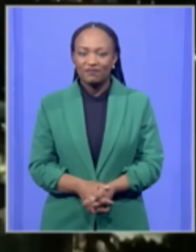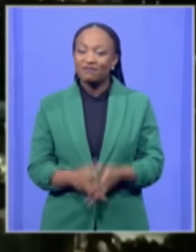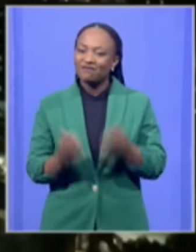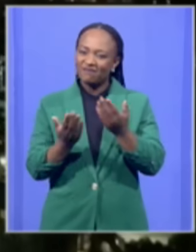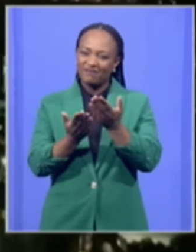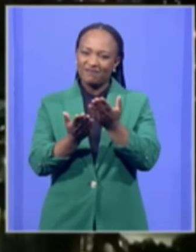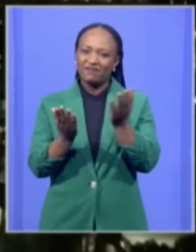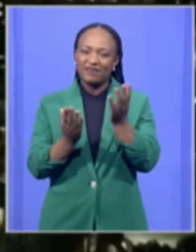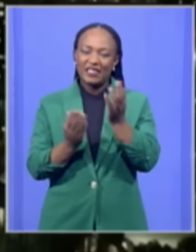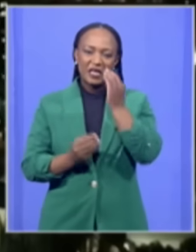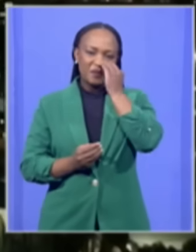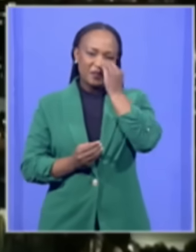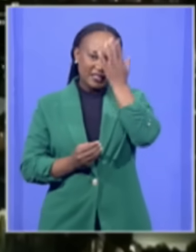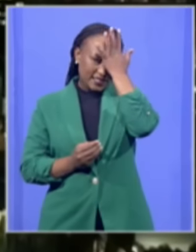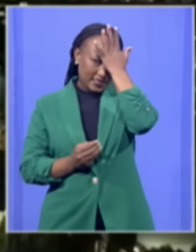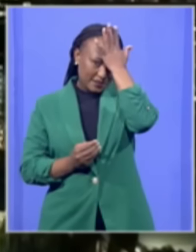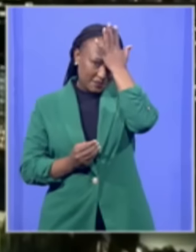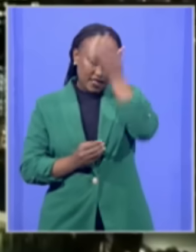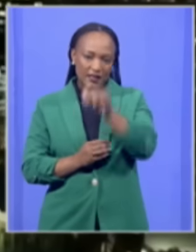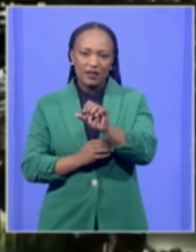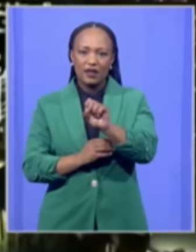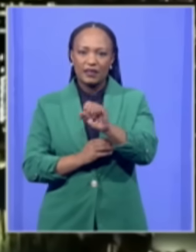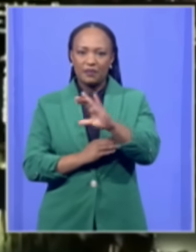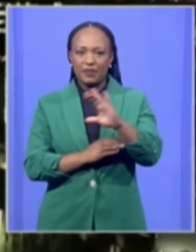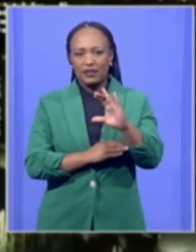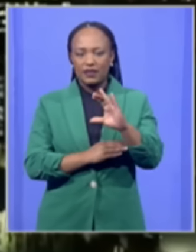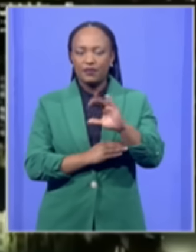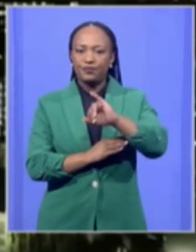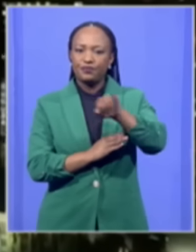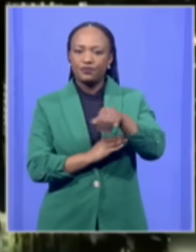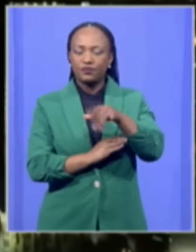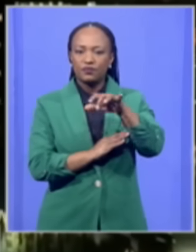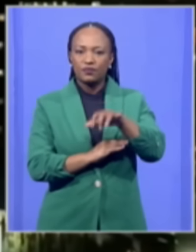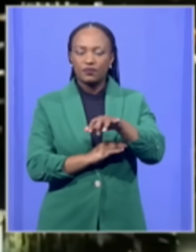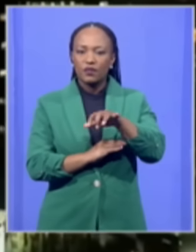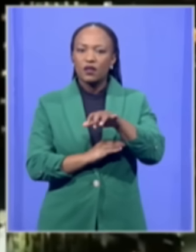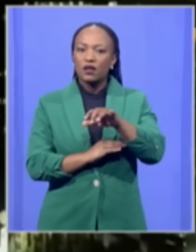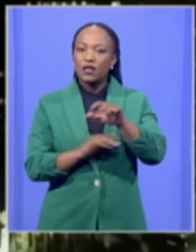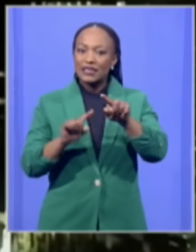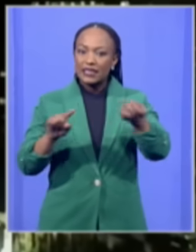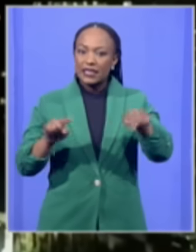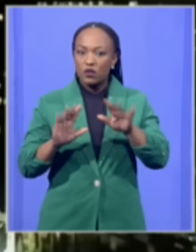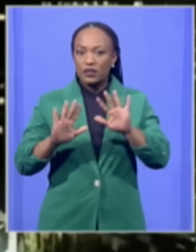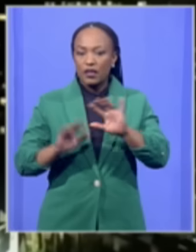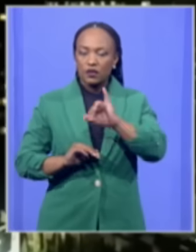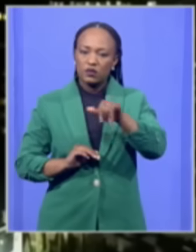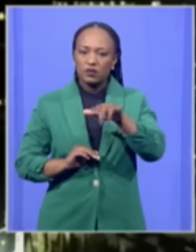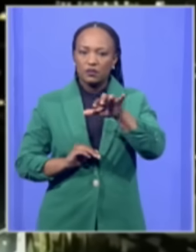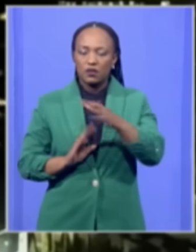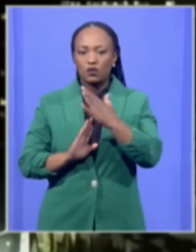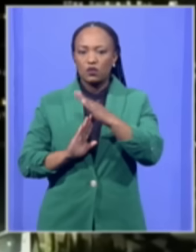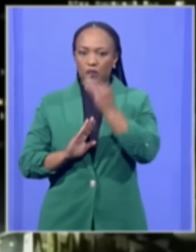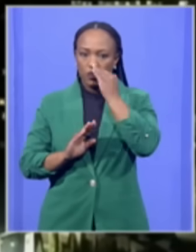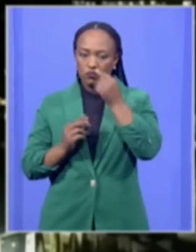Letšhunje ke ditaba tša lelemela sebedi tša SABC 2 go tšwa ka Auckland Park Studio 10 Johannesburg. Dihlogo tša tšona ke